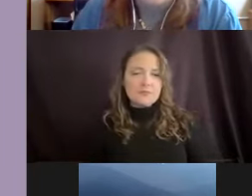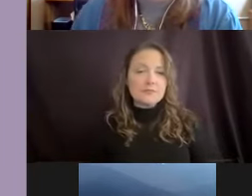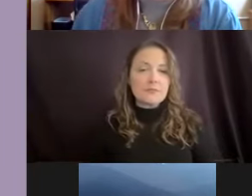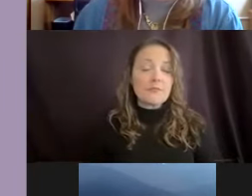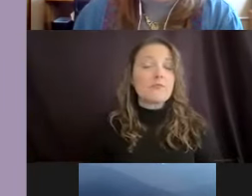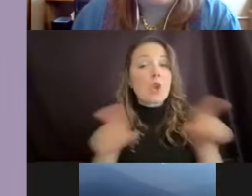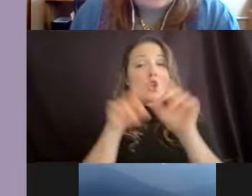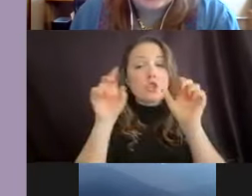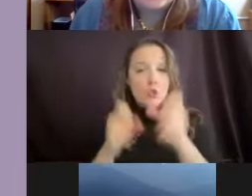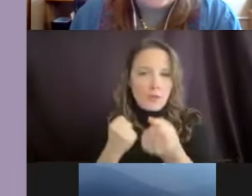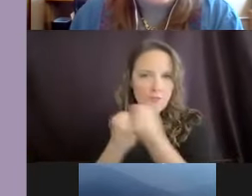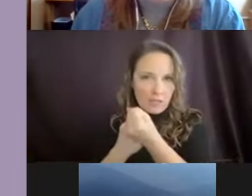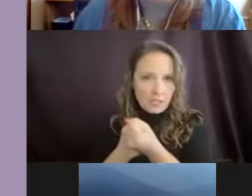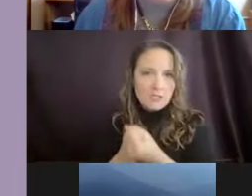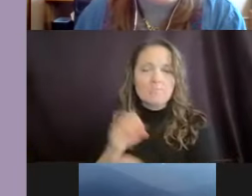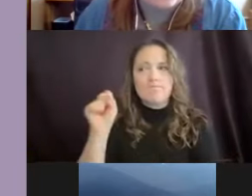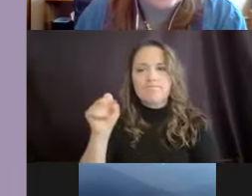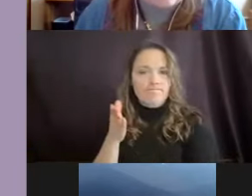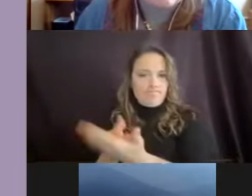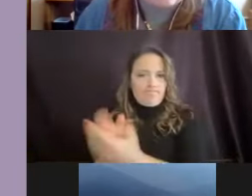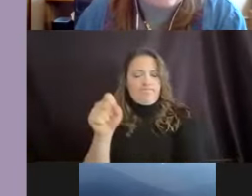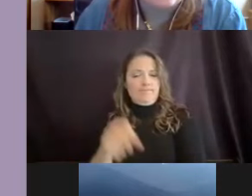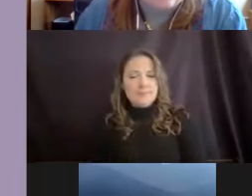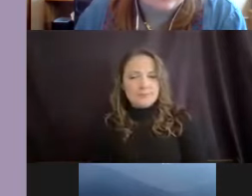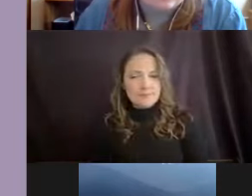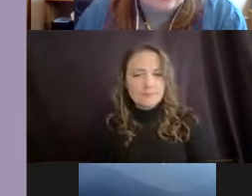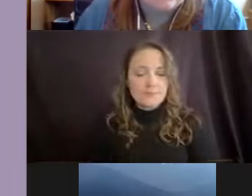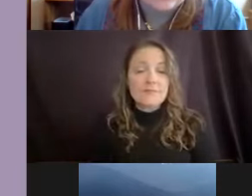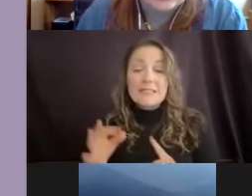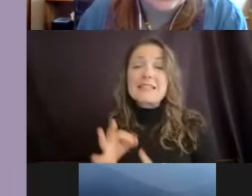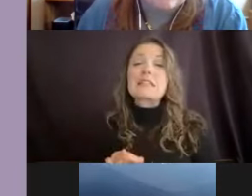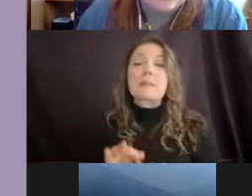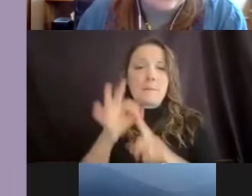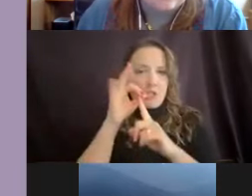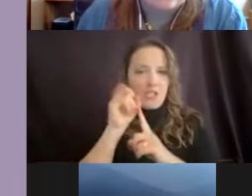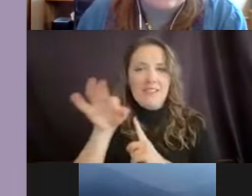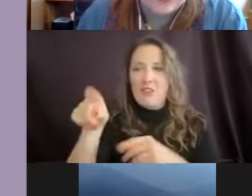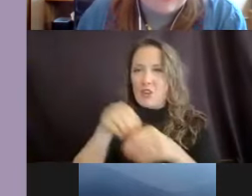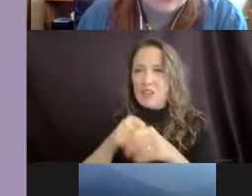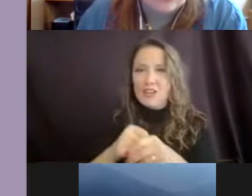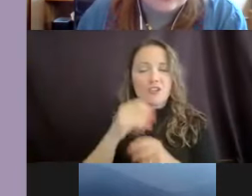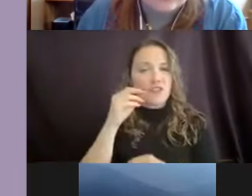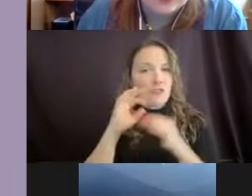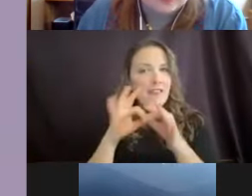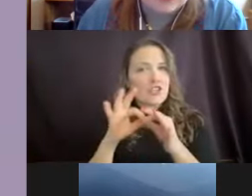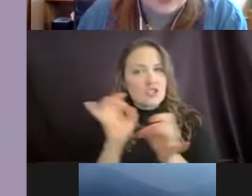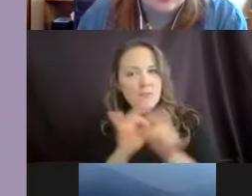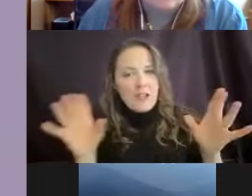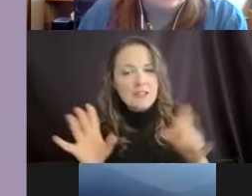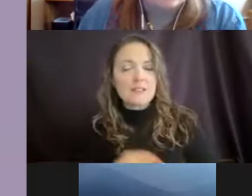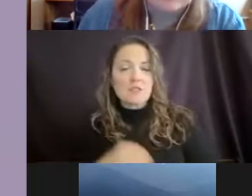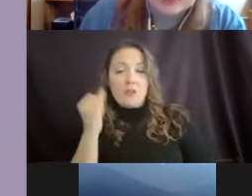validate, especially if they're going through relationship violence or if they're having a hard